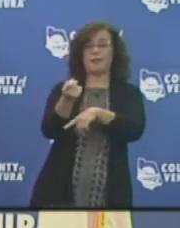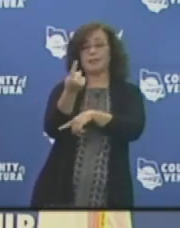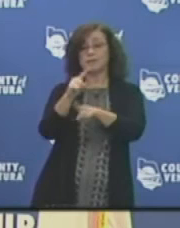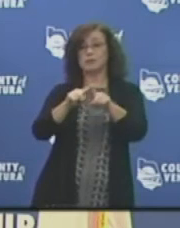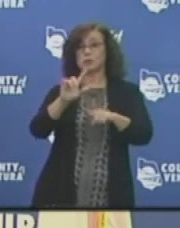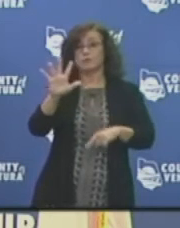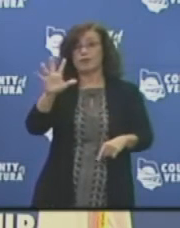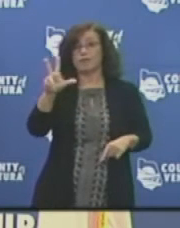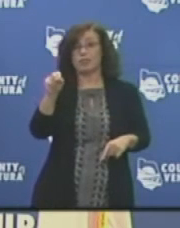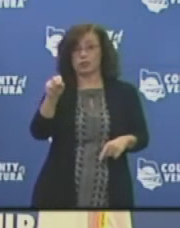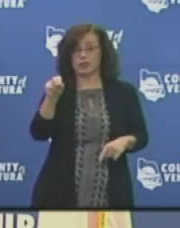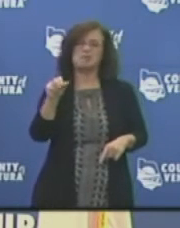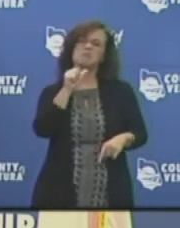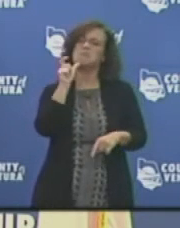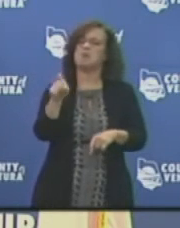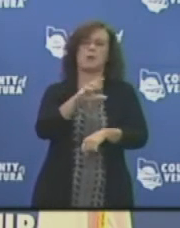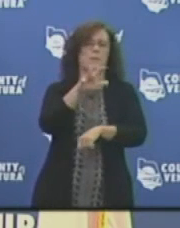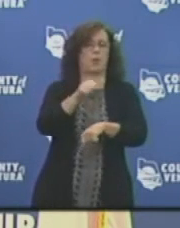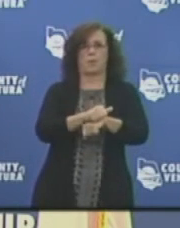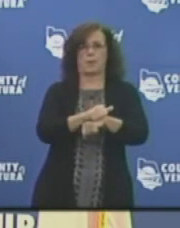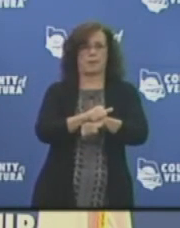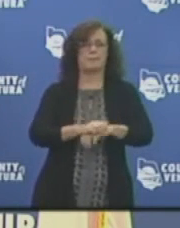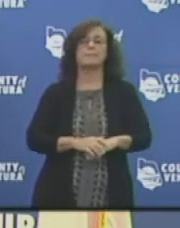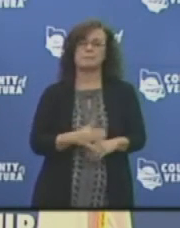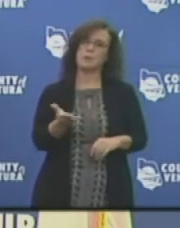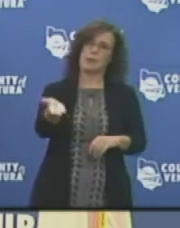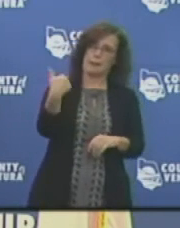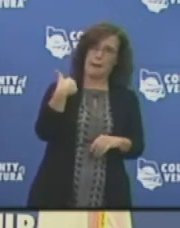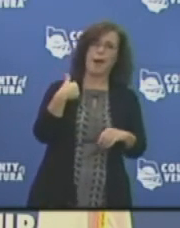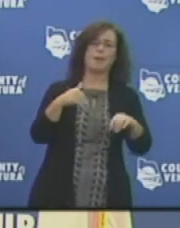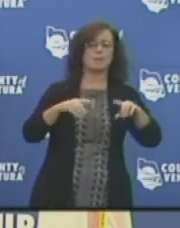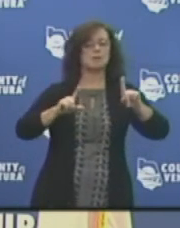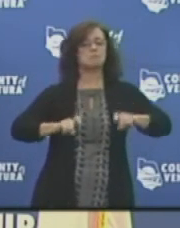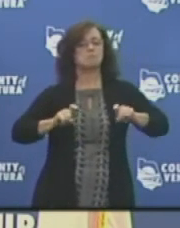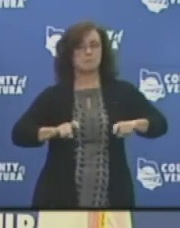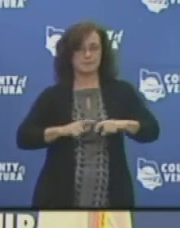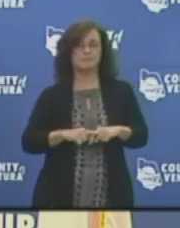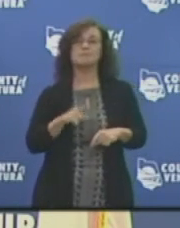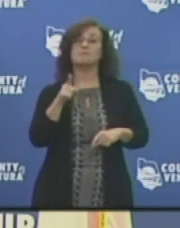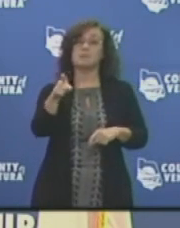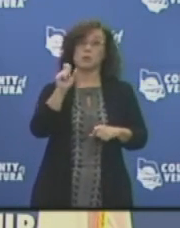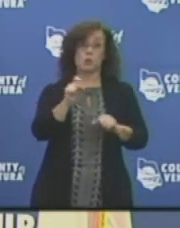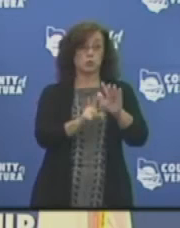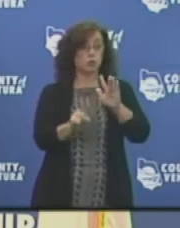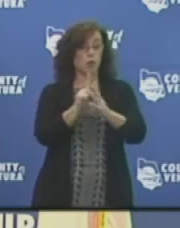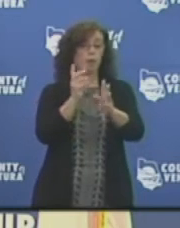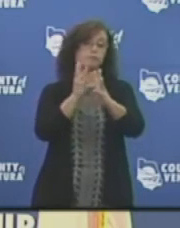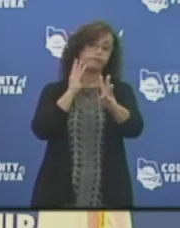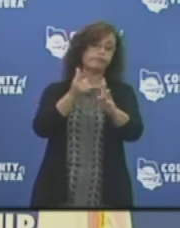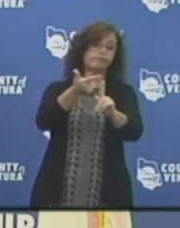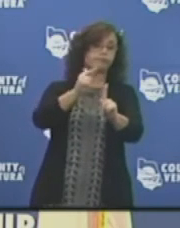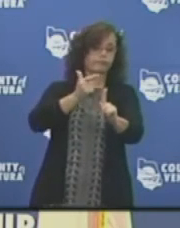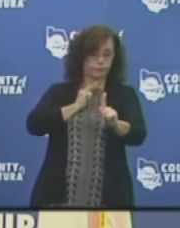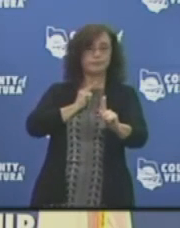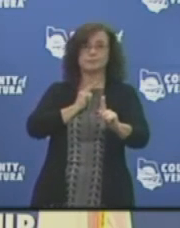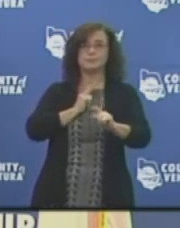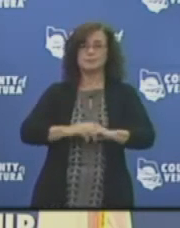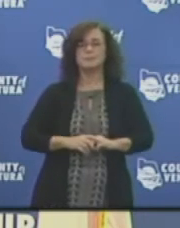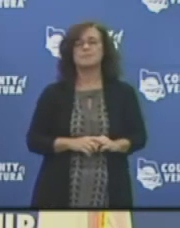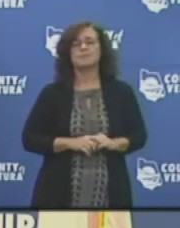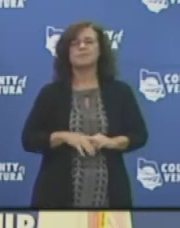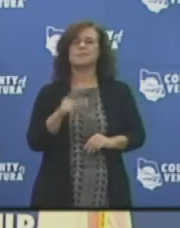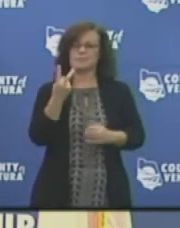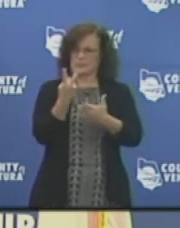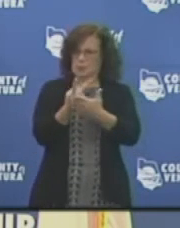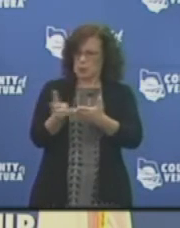p.m., and no appointment is necessary. It will be on a first-come, first-served basis. A few weeks ago, I hosted